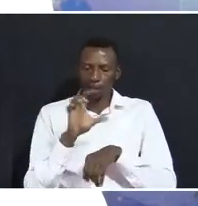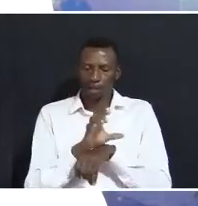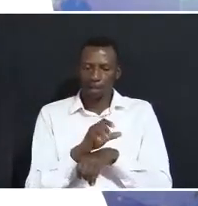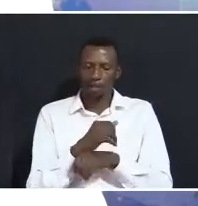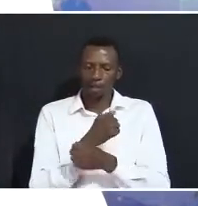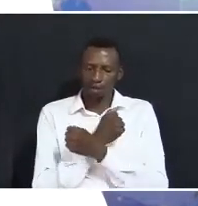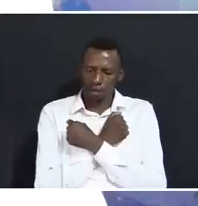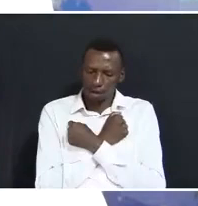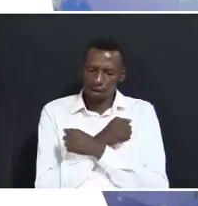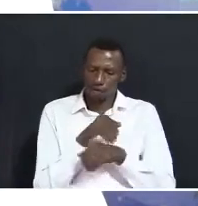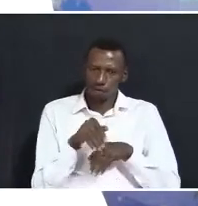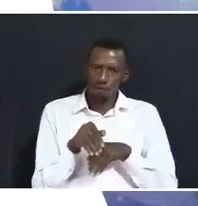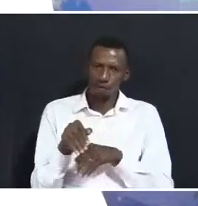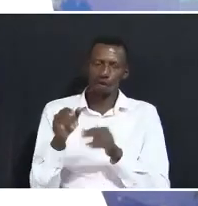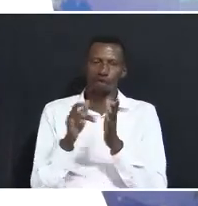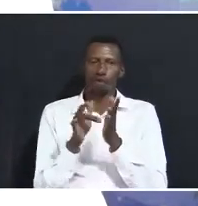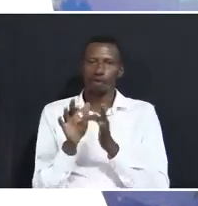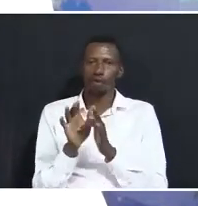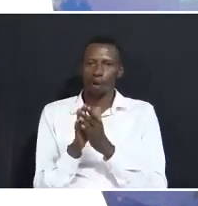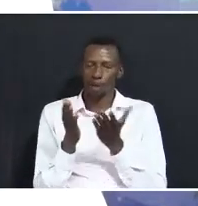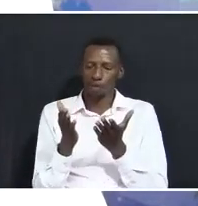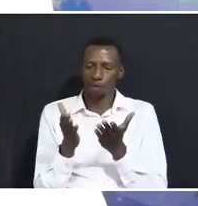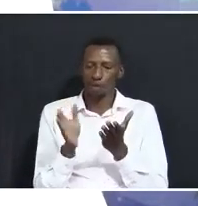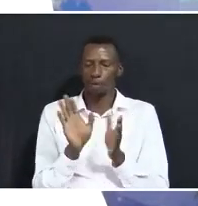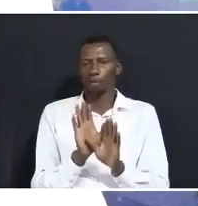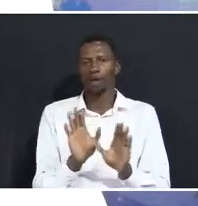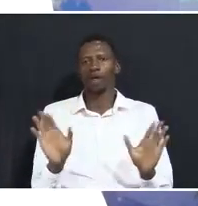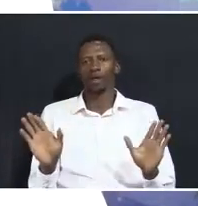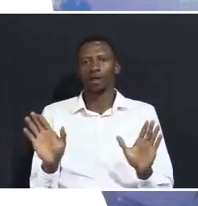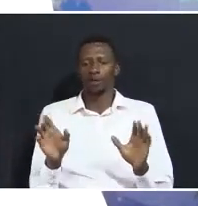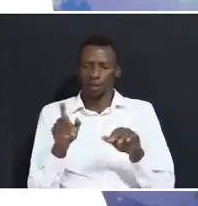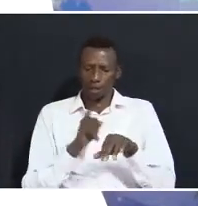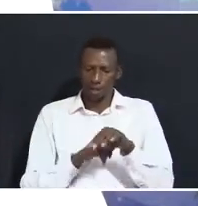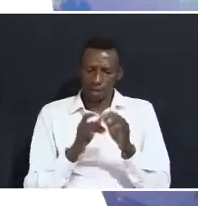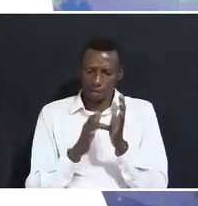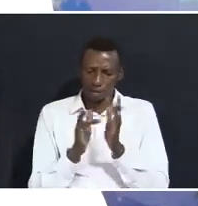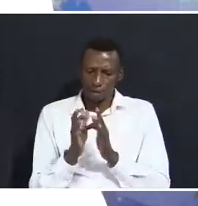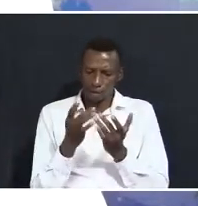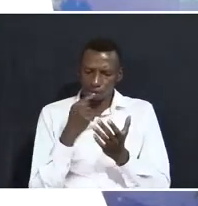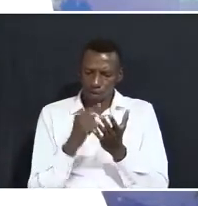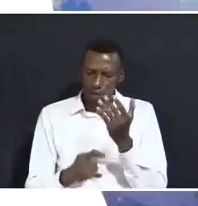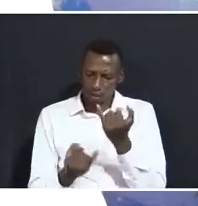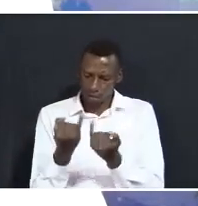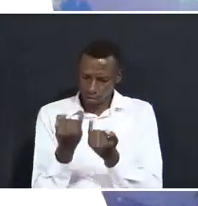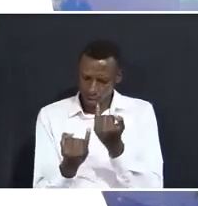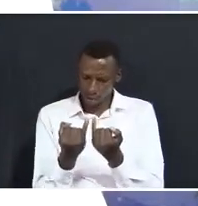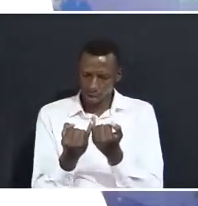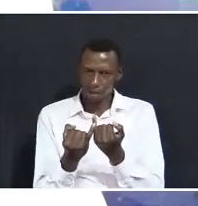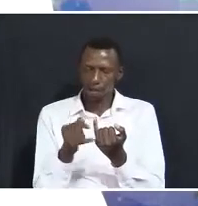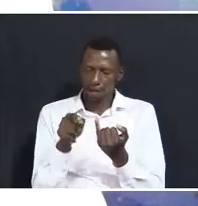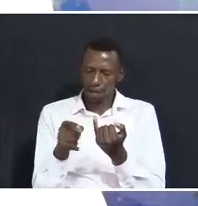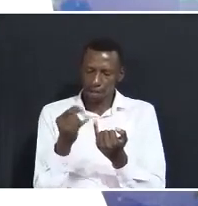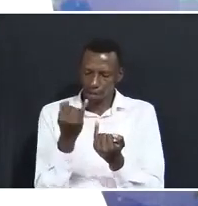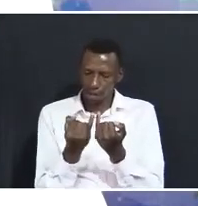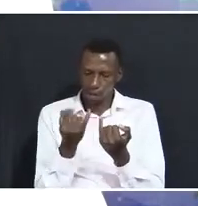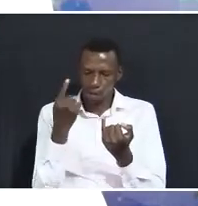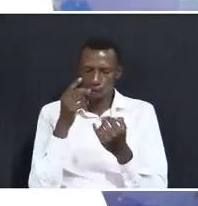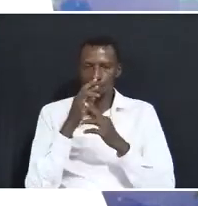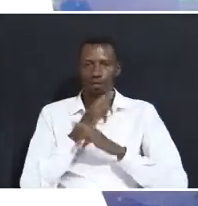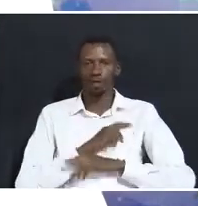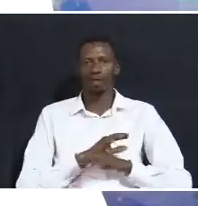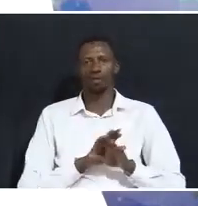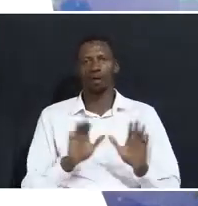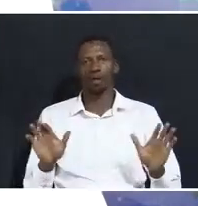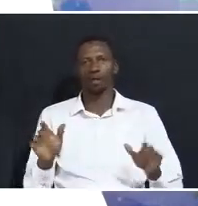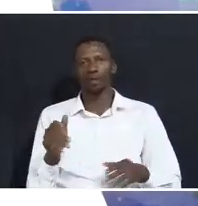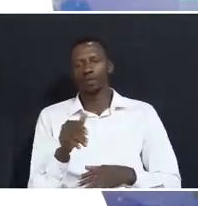is. When the word of God says Sabbath, it is Sabbath. It remains to be Sabbath and we rest on Sabbath. Others